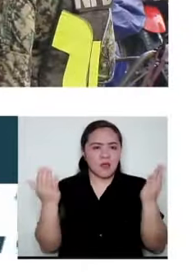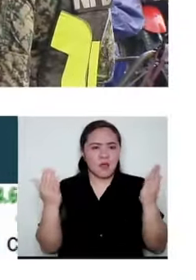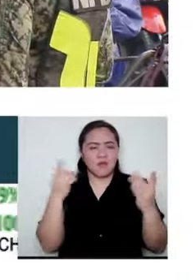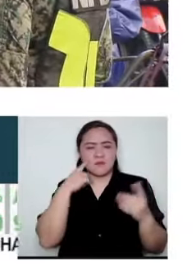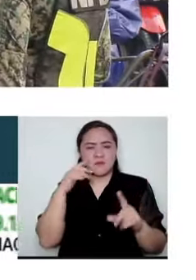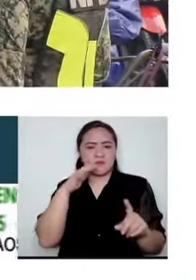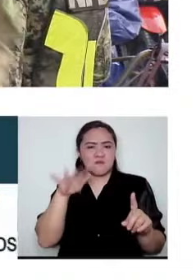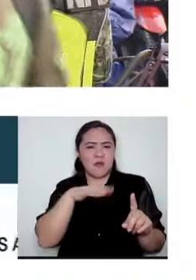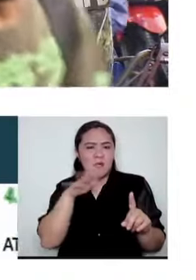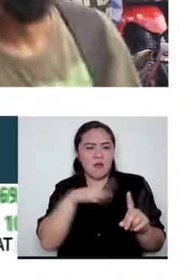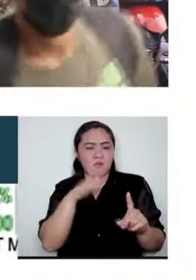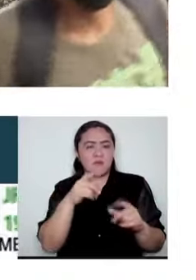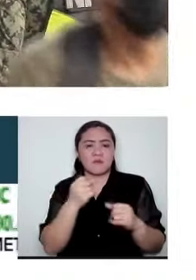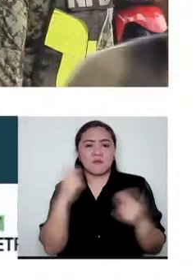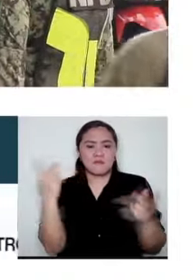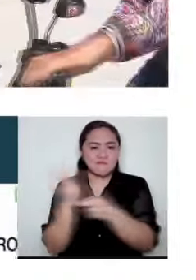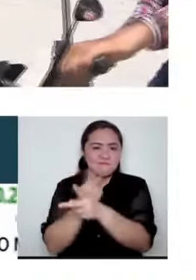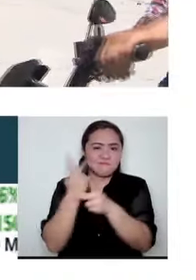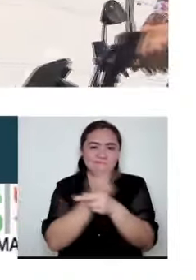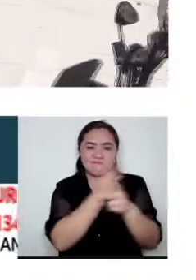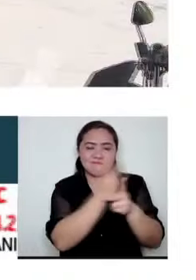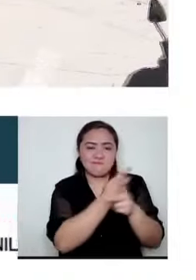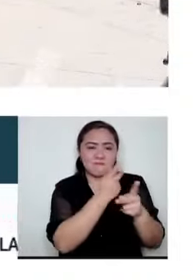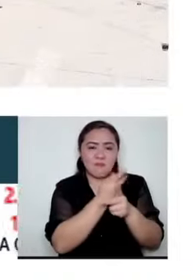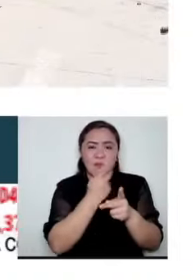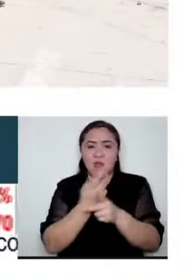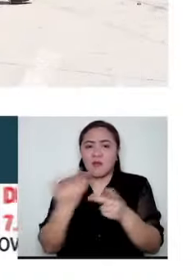with comorbidities. So